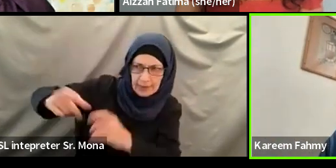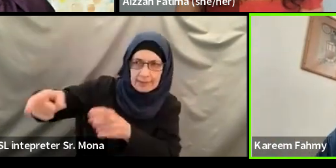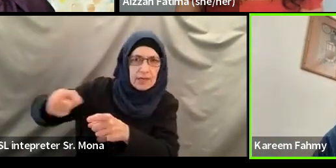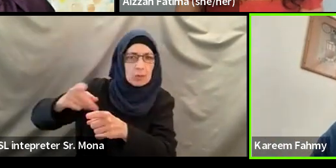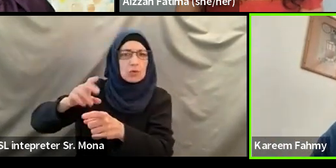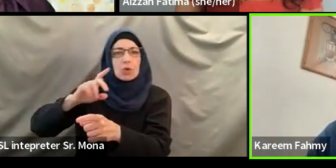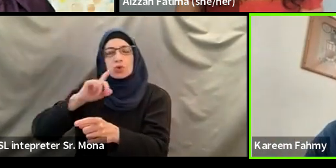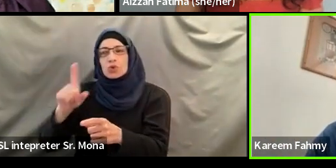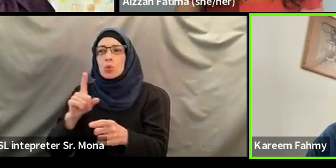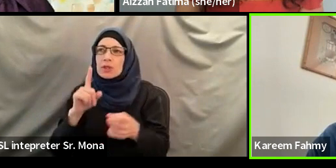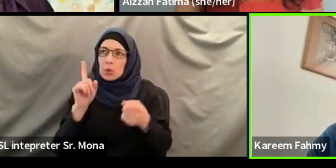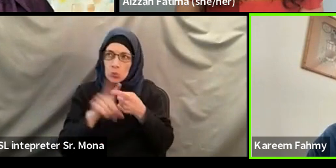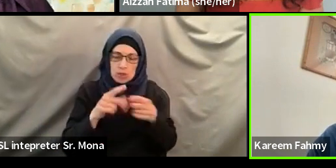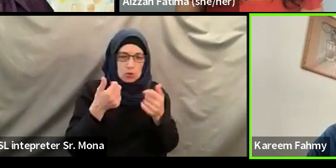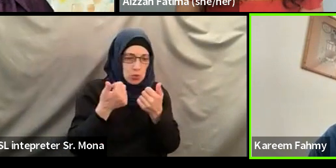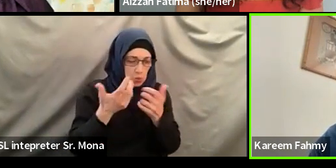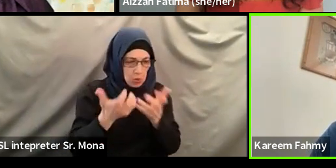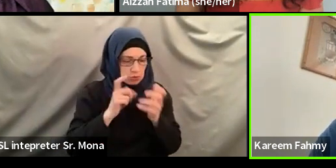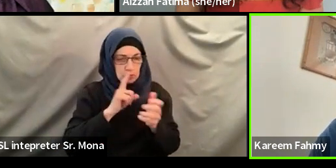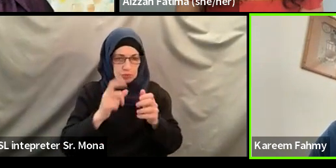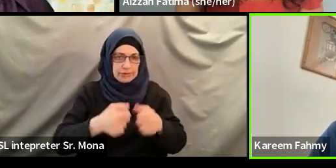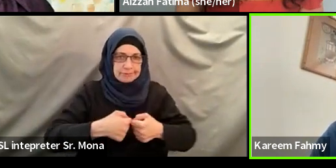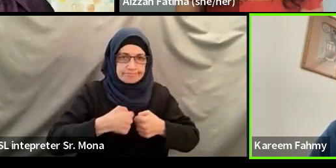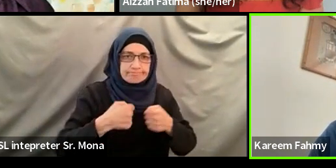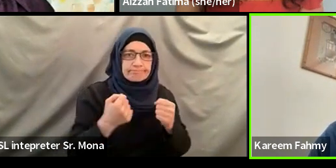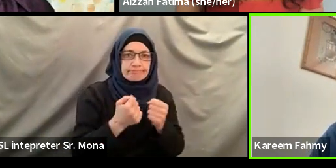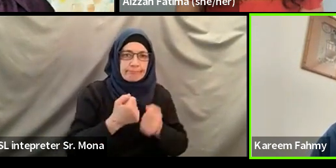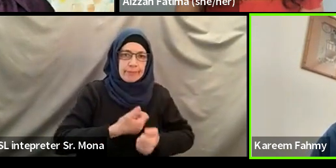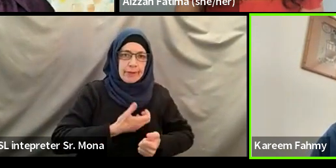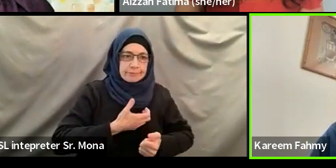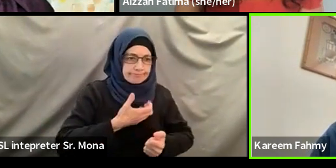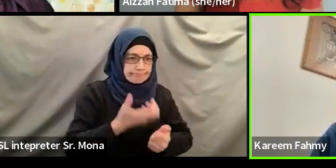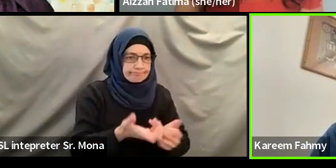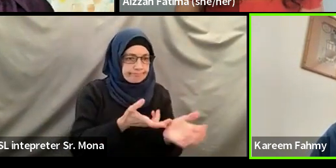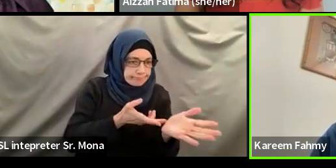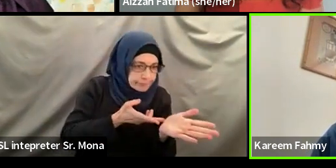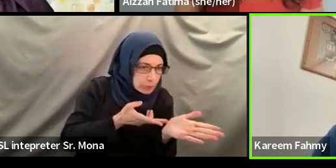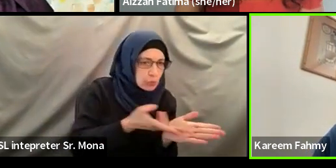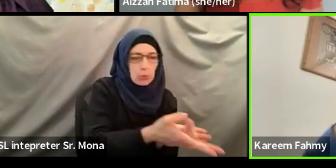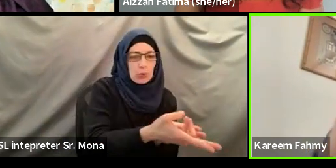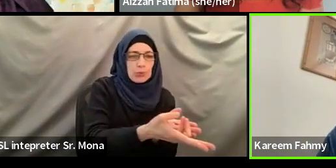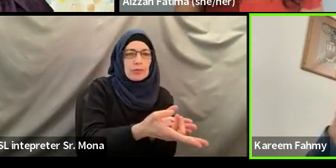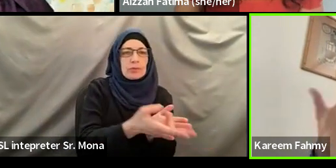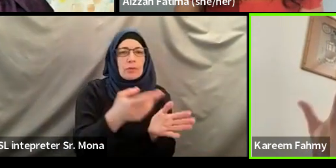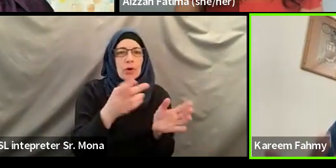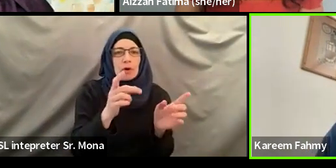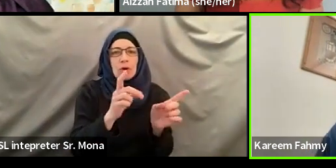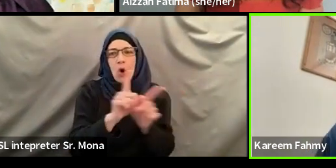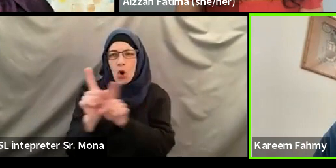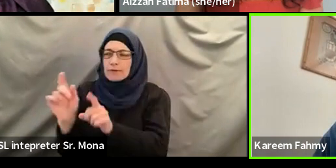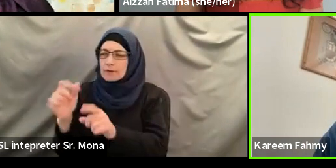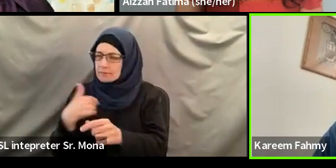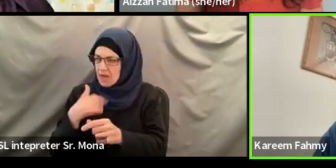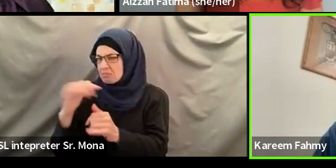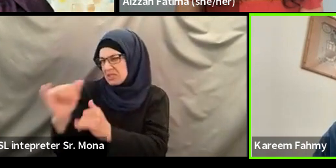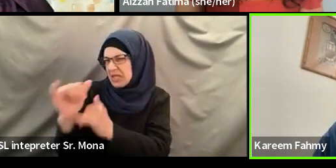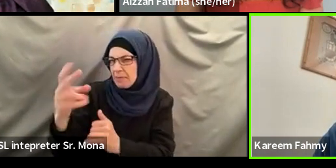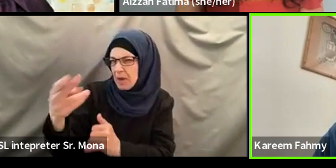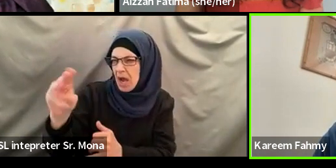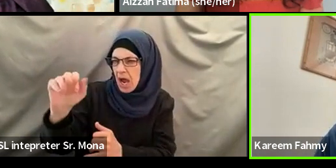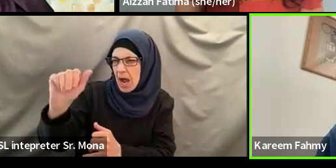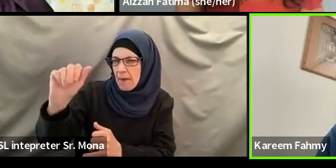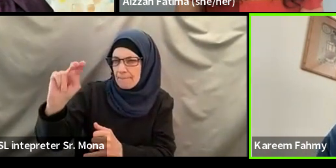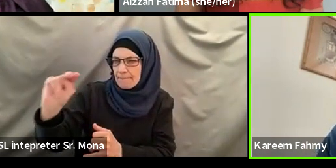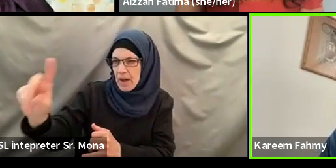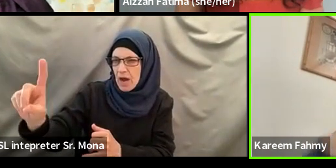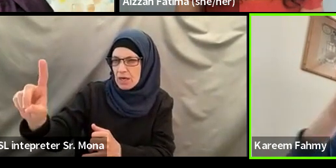something extremely truthful, that often, again, you know, I'm like you, Hamad, I'm sort of mining my own experience, right?